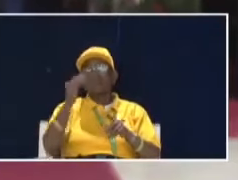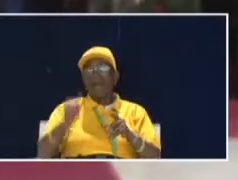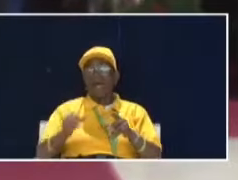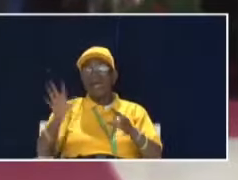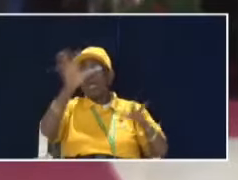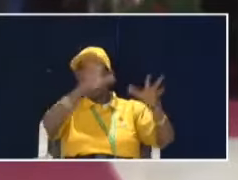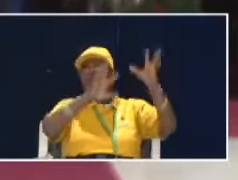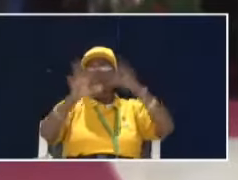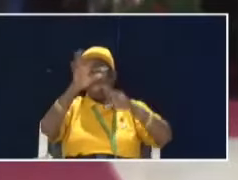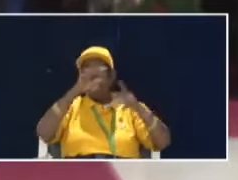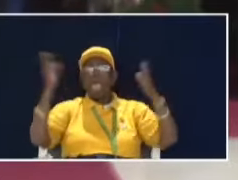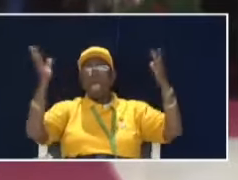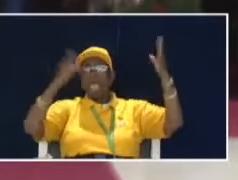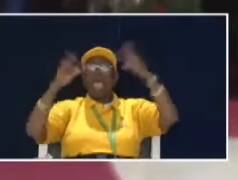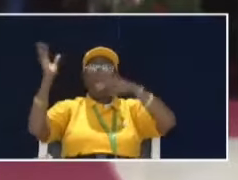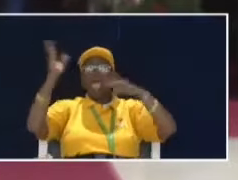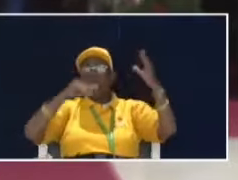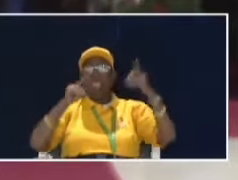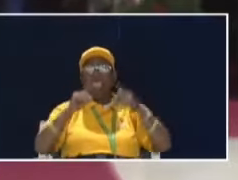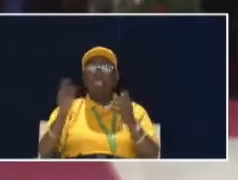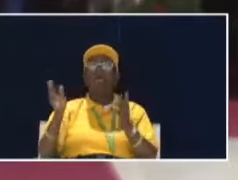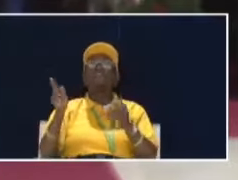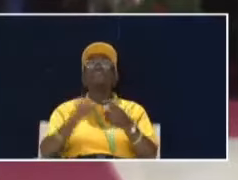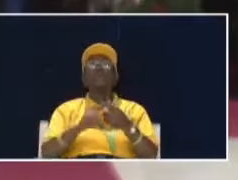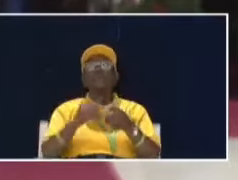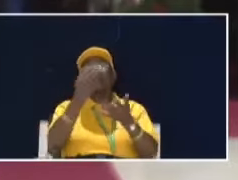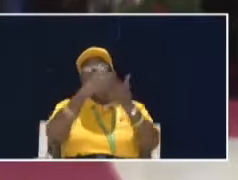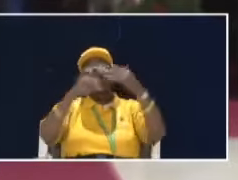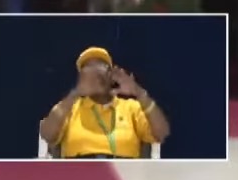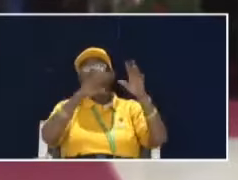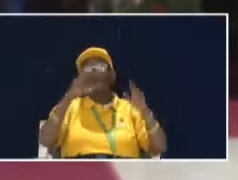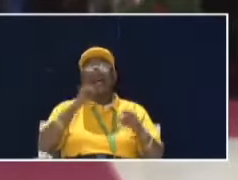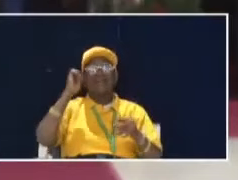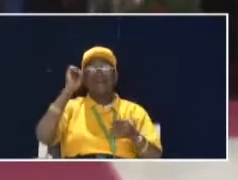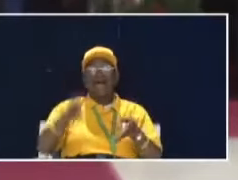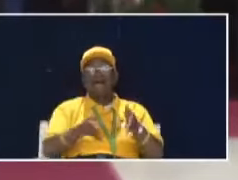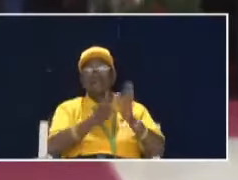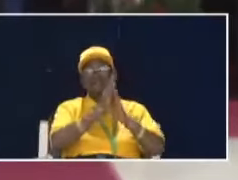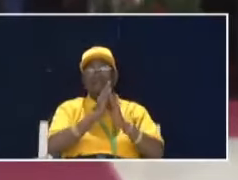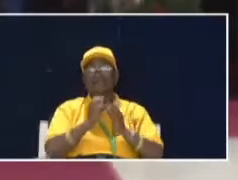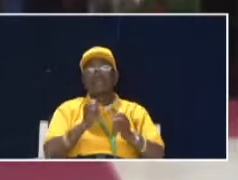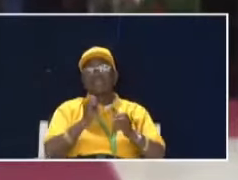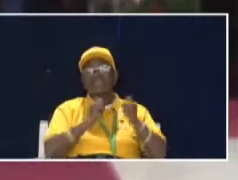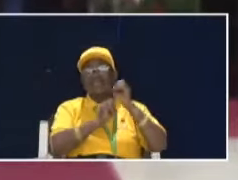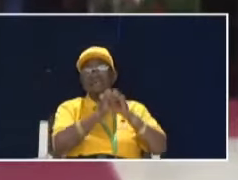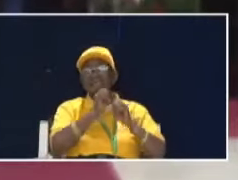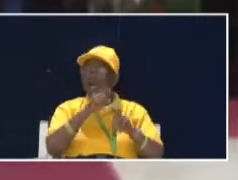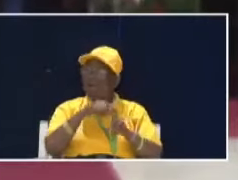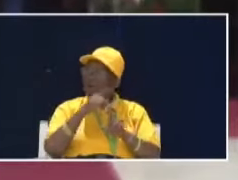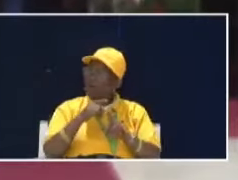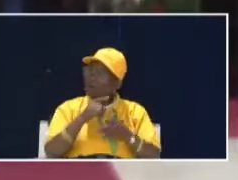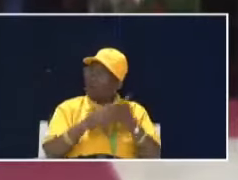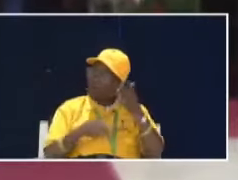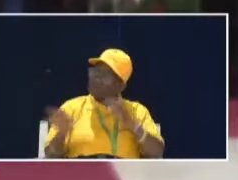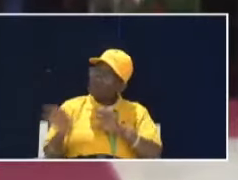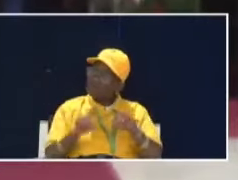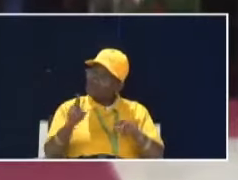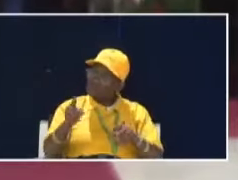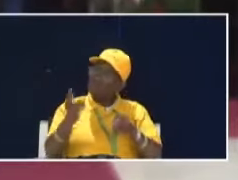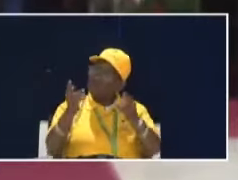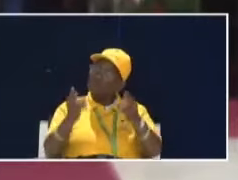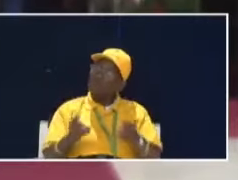and he asked Elisha, "What do you want?" And Elisha said, "I just want a double portion of your power."